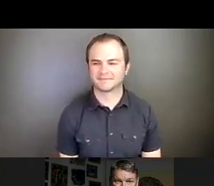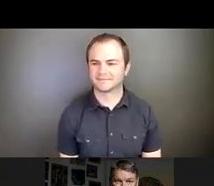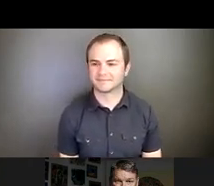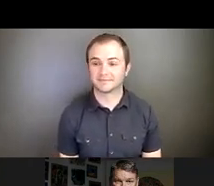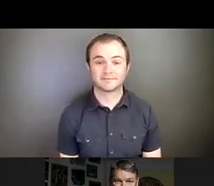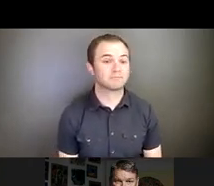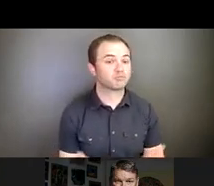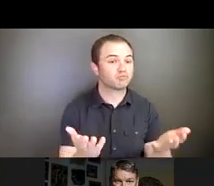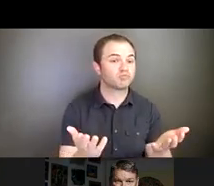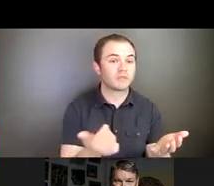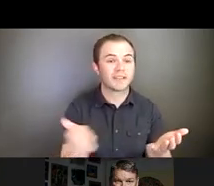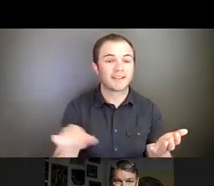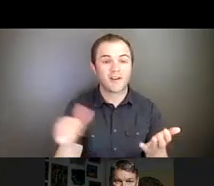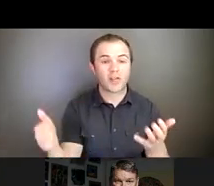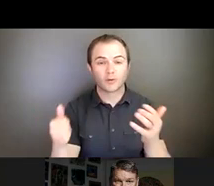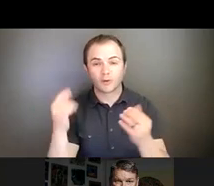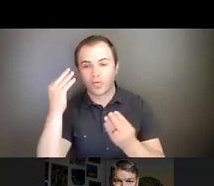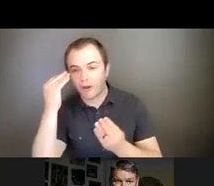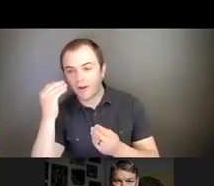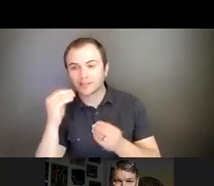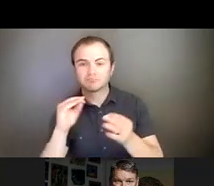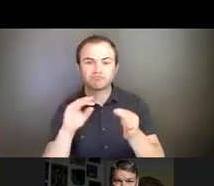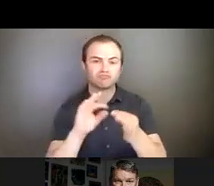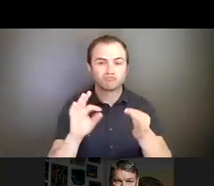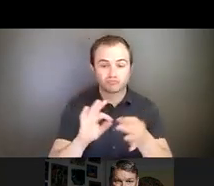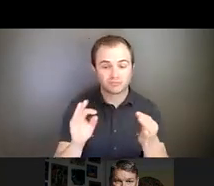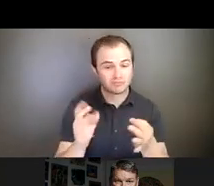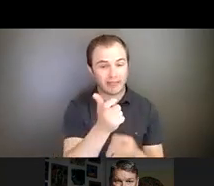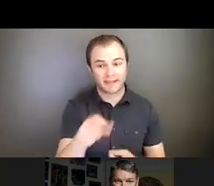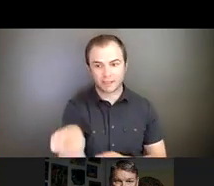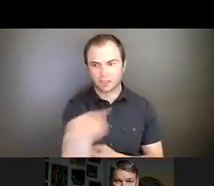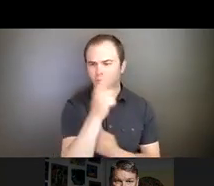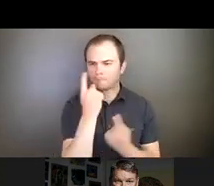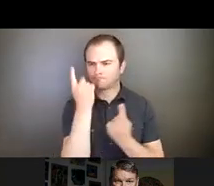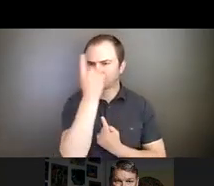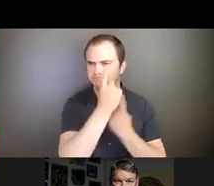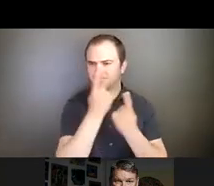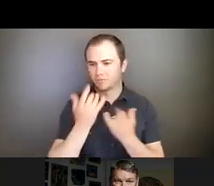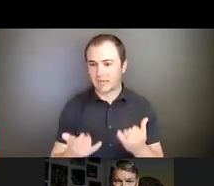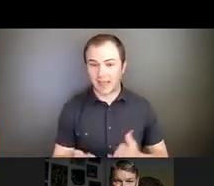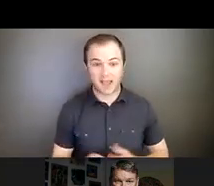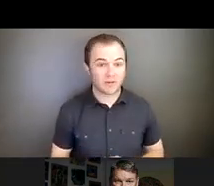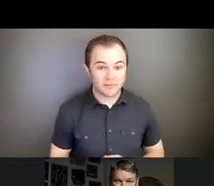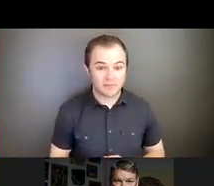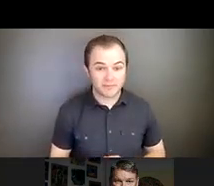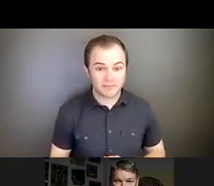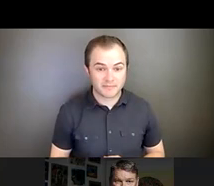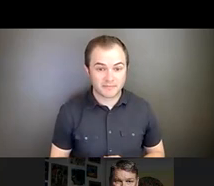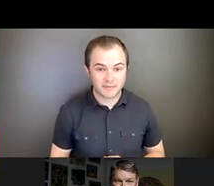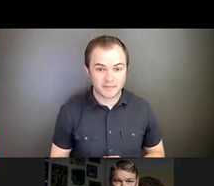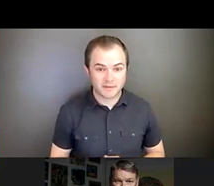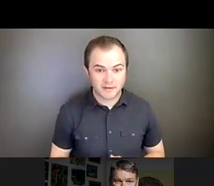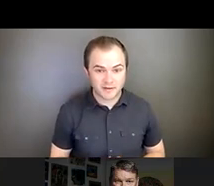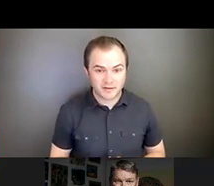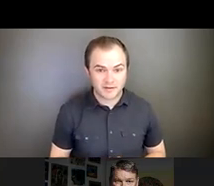Any other thoughts or anything else that people are kind of pondering right now? I feel like there's a lot that we're kind of left with in